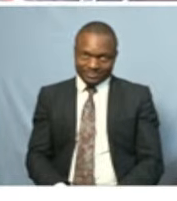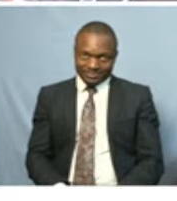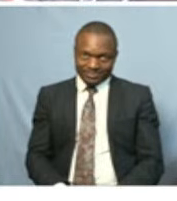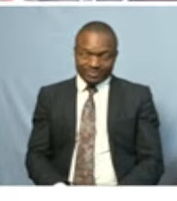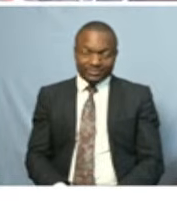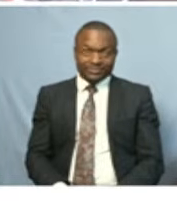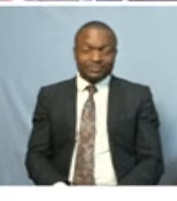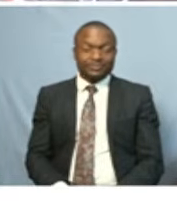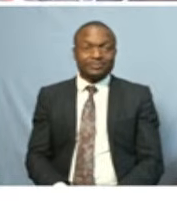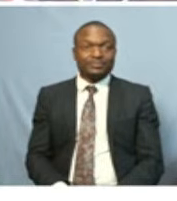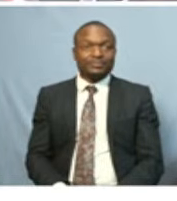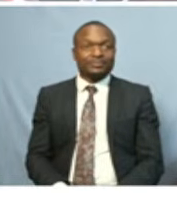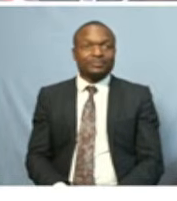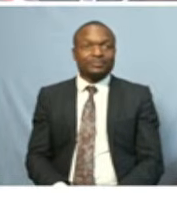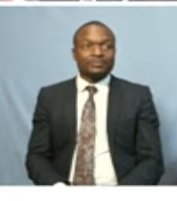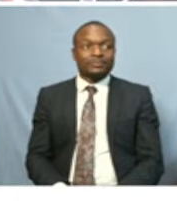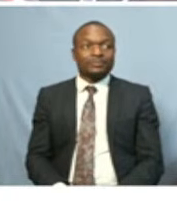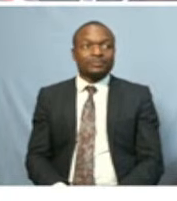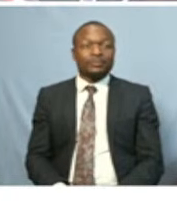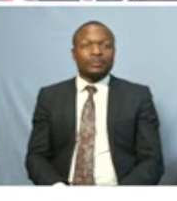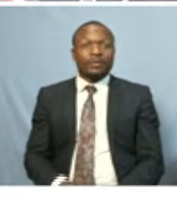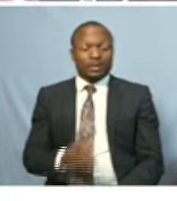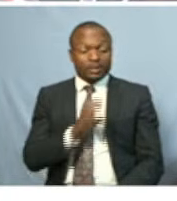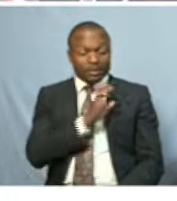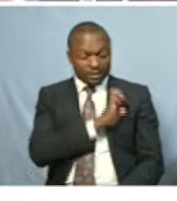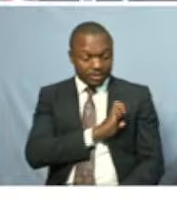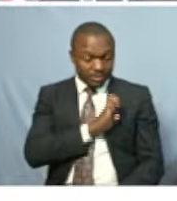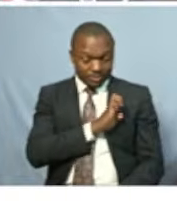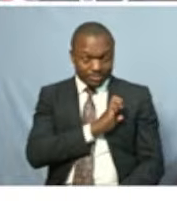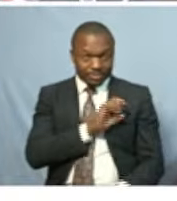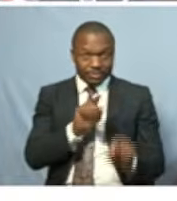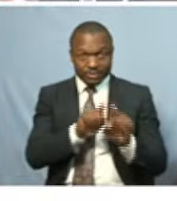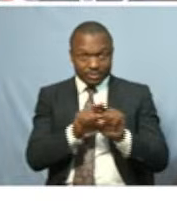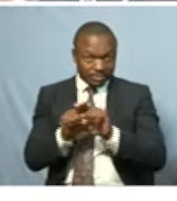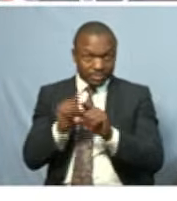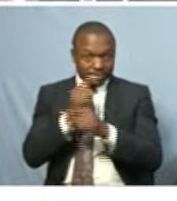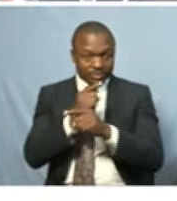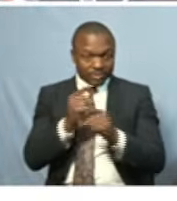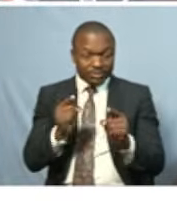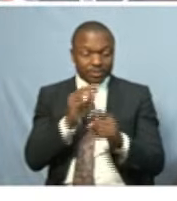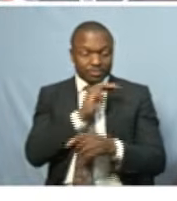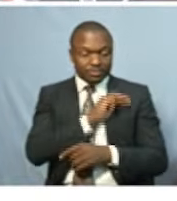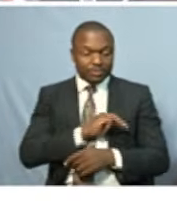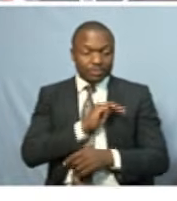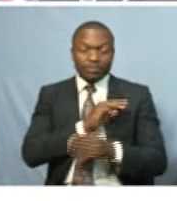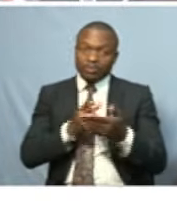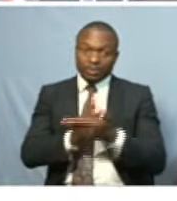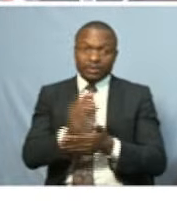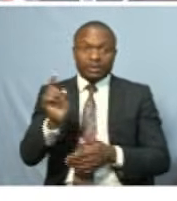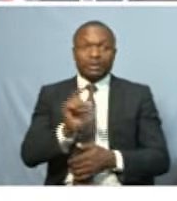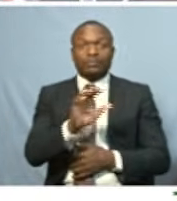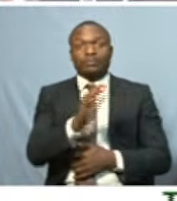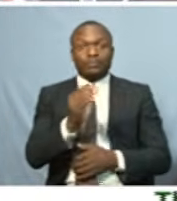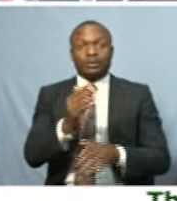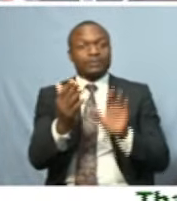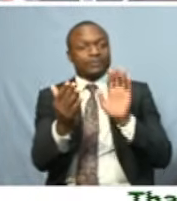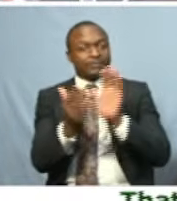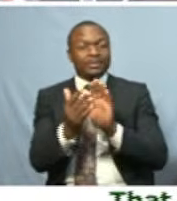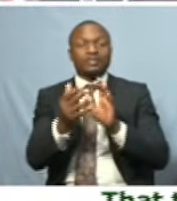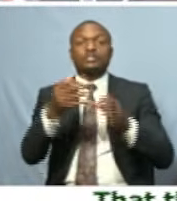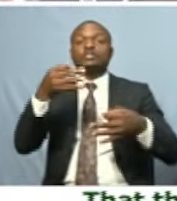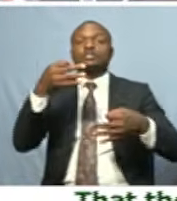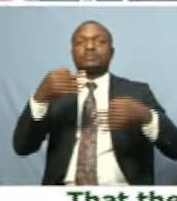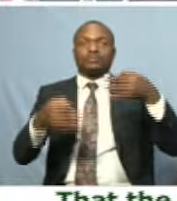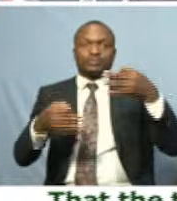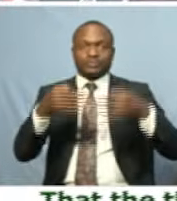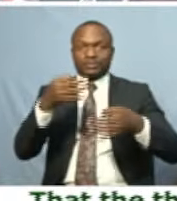in the ethics, and also it is just morally right that they come back and face justice.